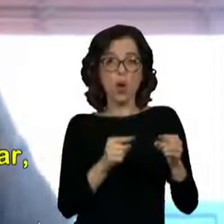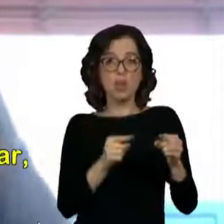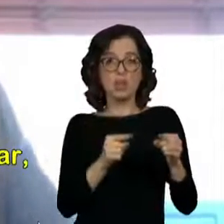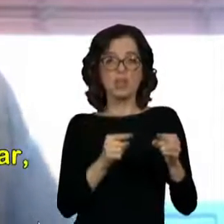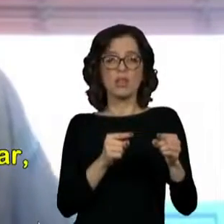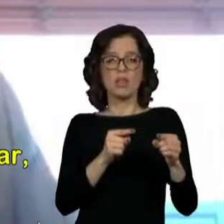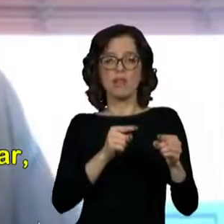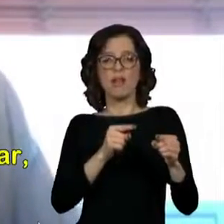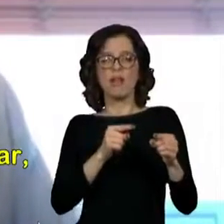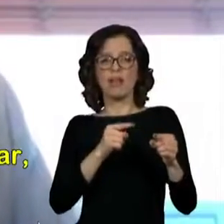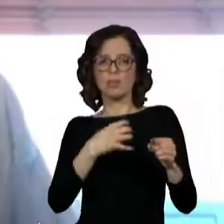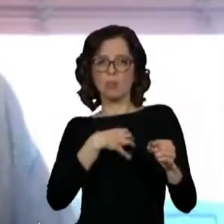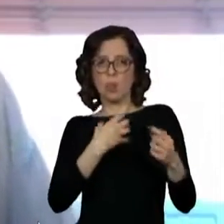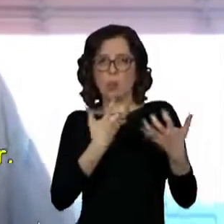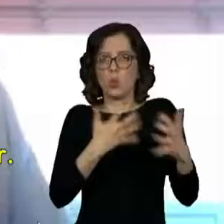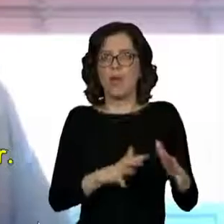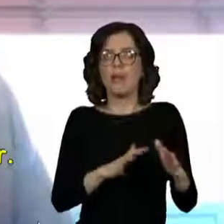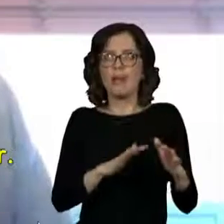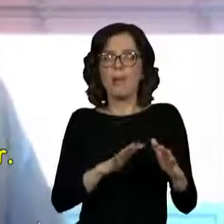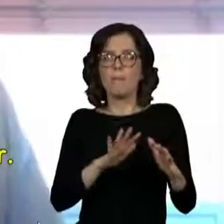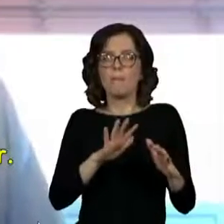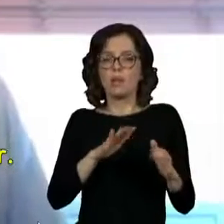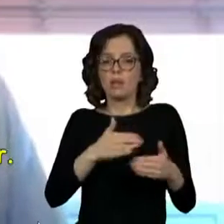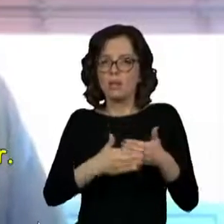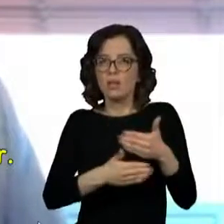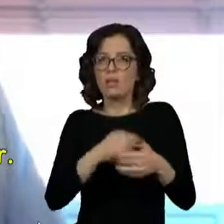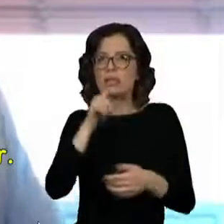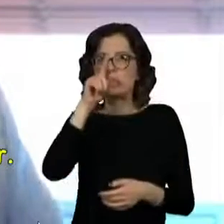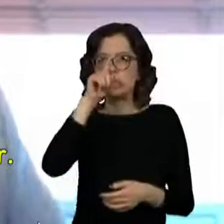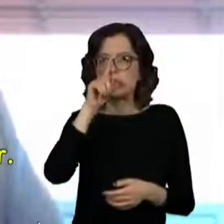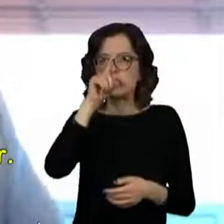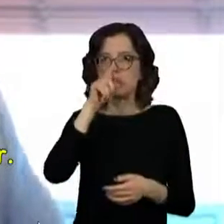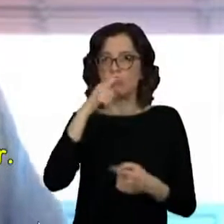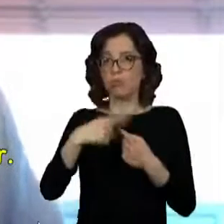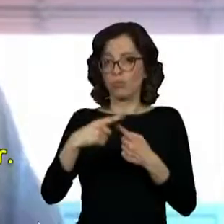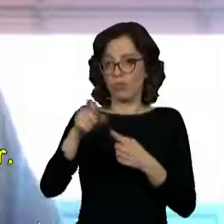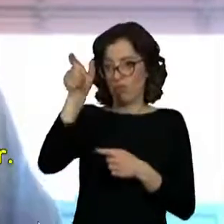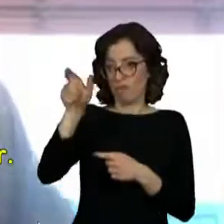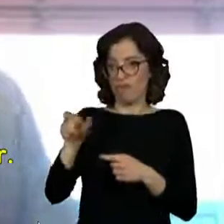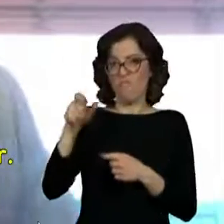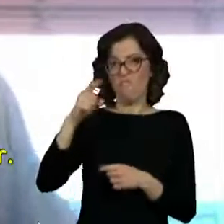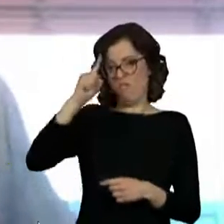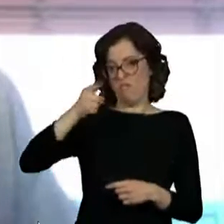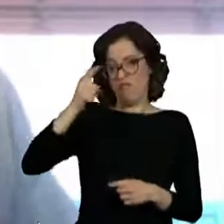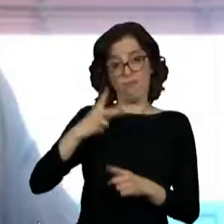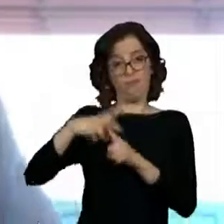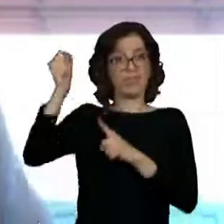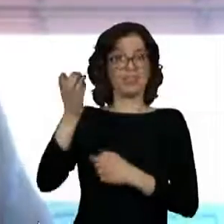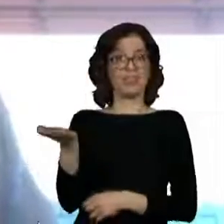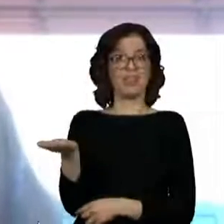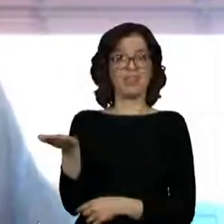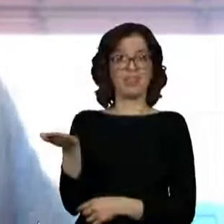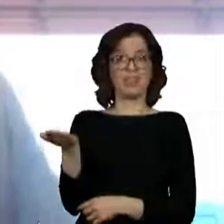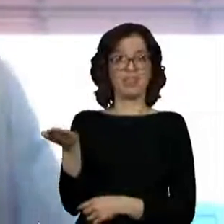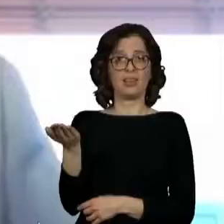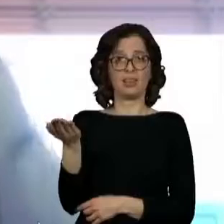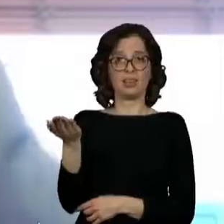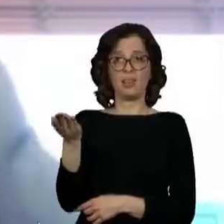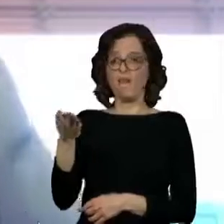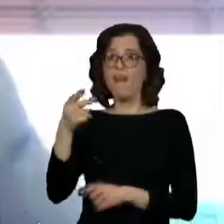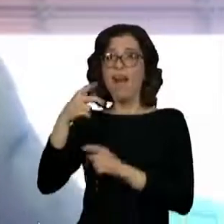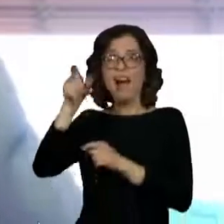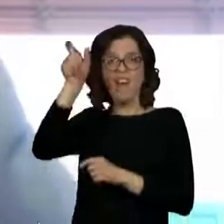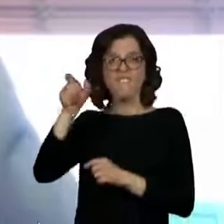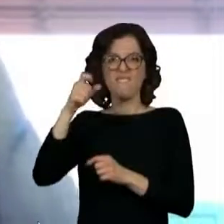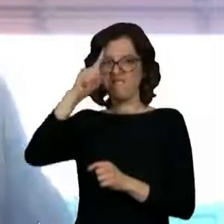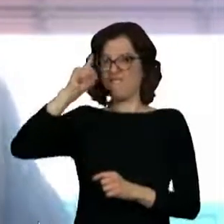the opposition does not play hardball, the risk is that the authoritarian can win, that the authoritarian will stomp all over